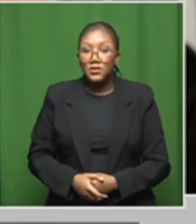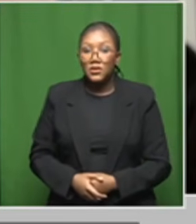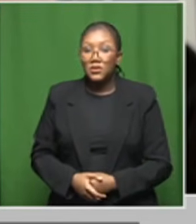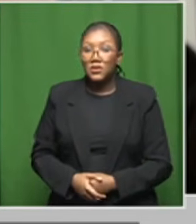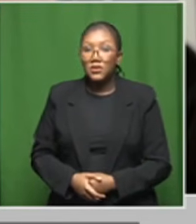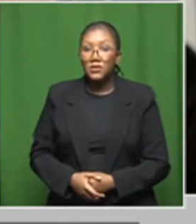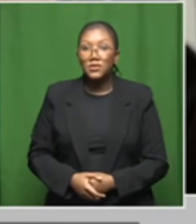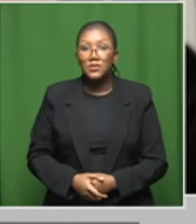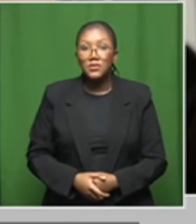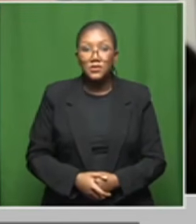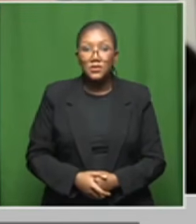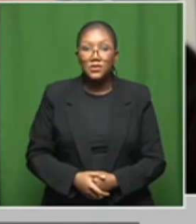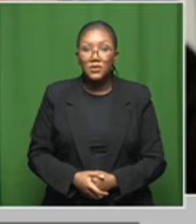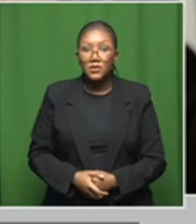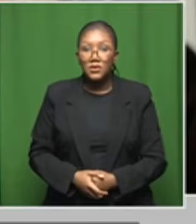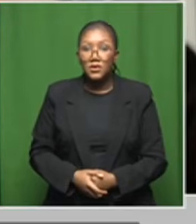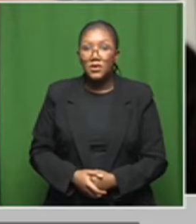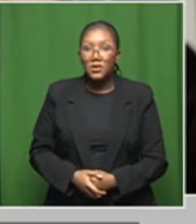at large?